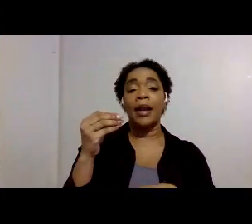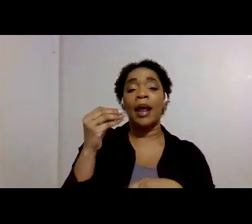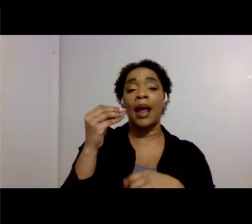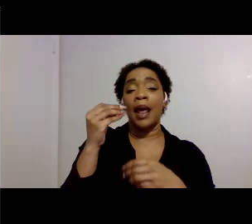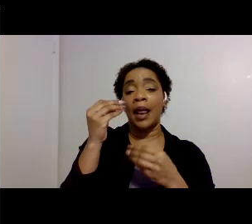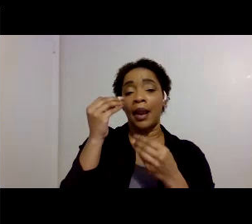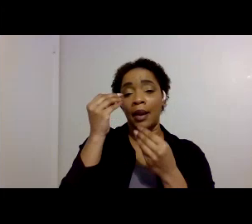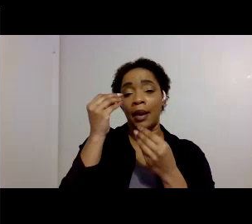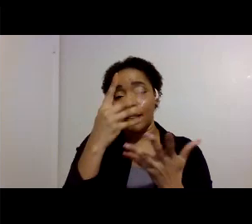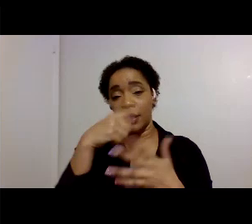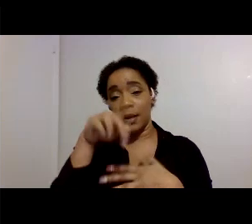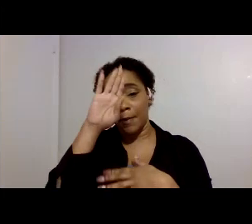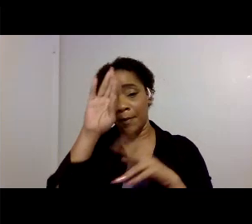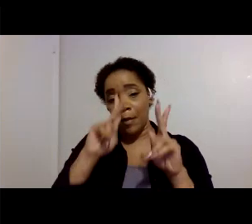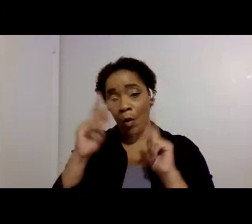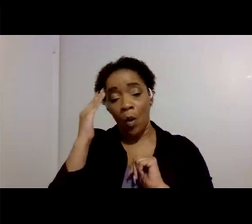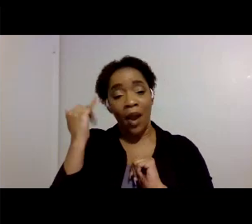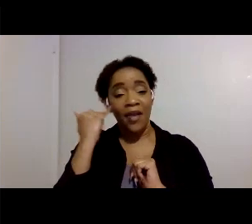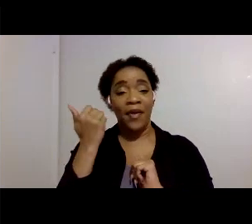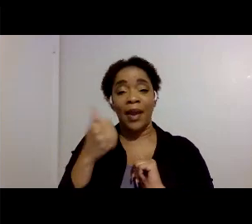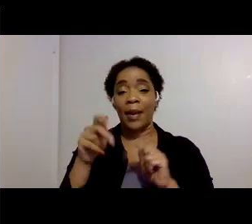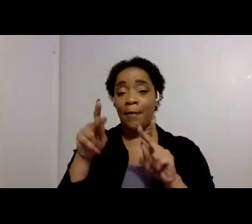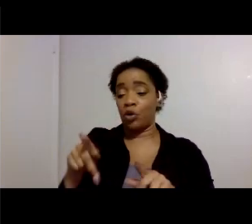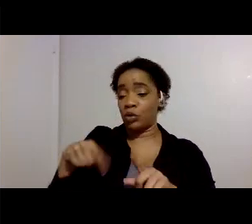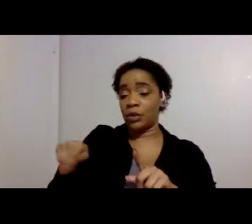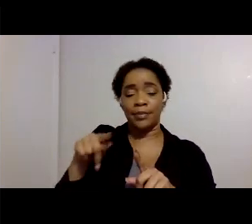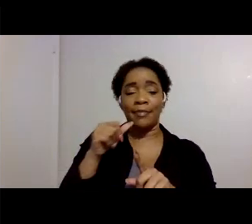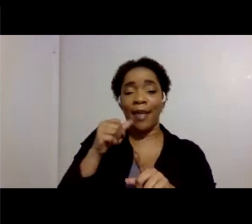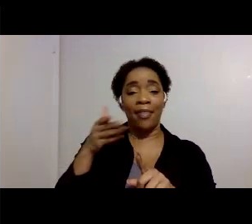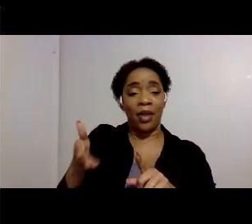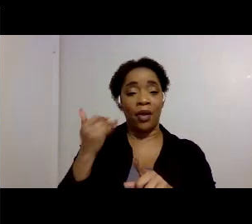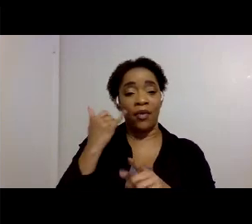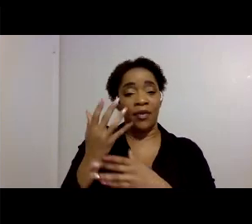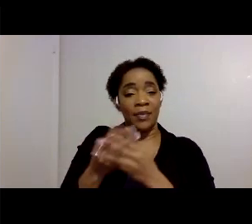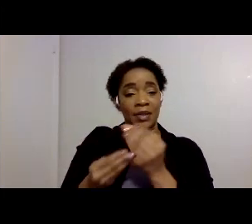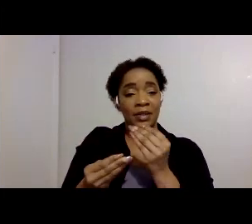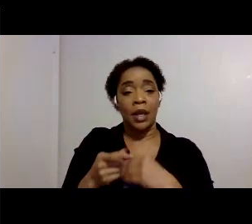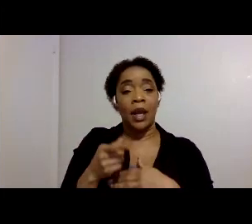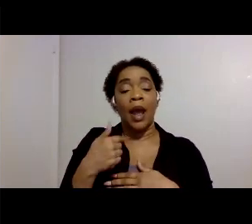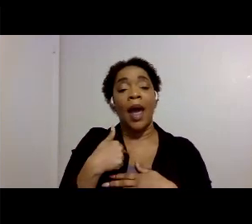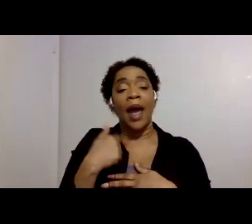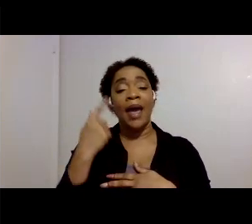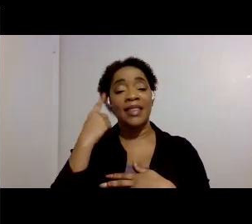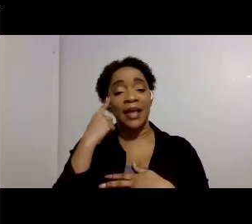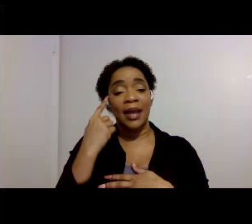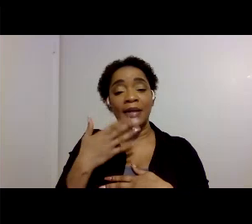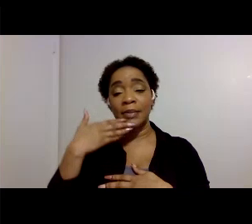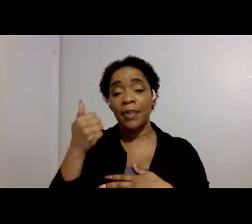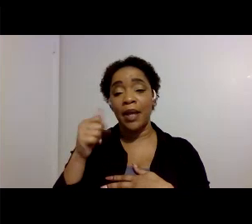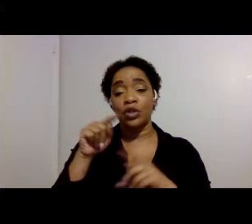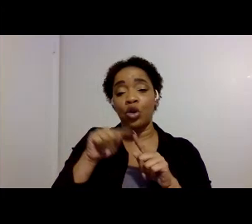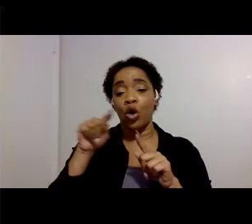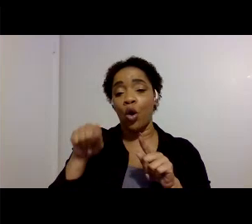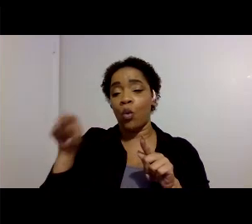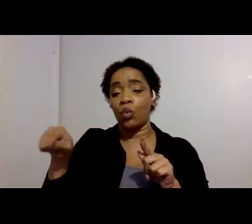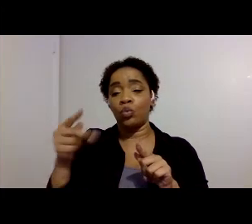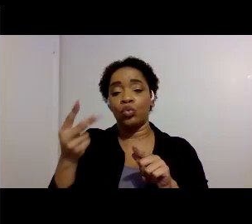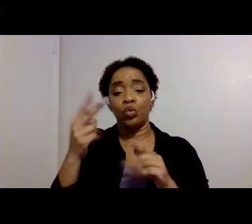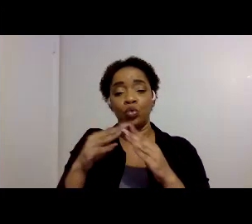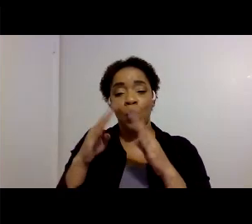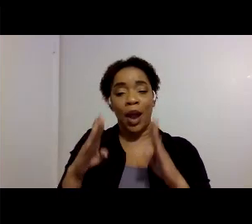home, a dwelling, I would say at least two houses down, or using another home or a large tree